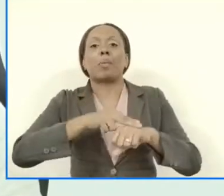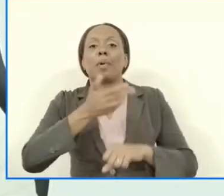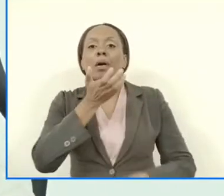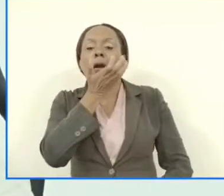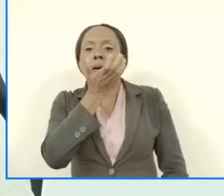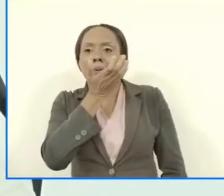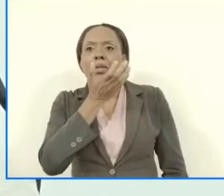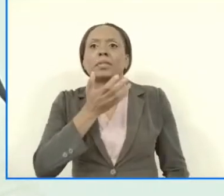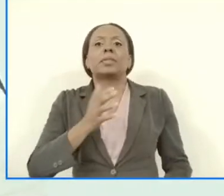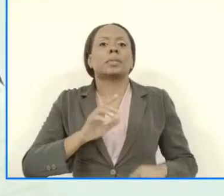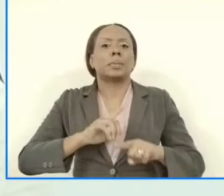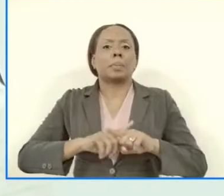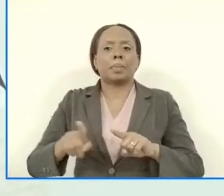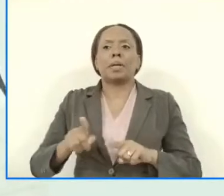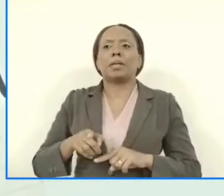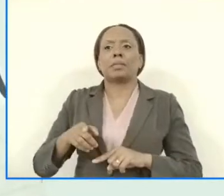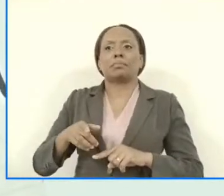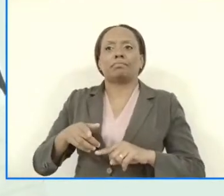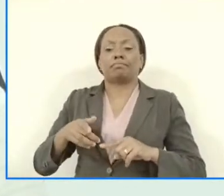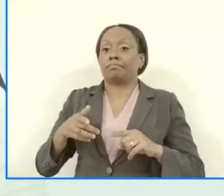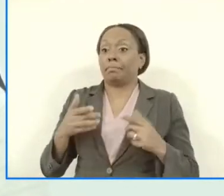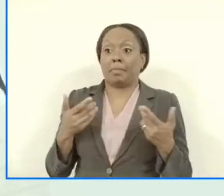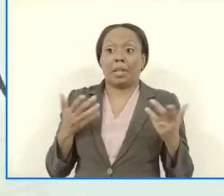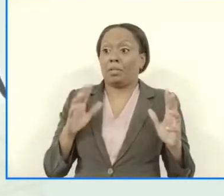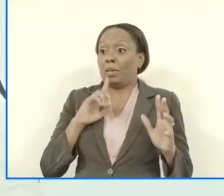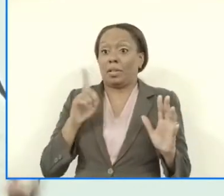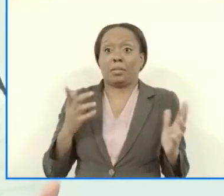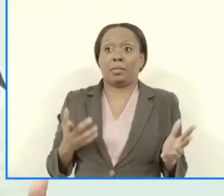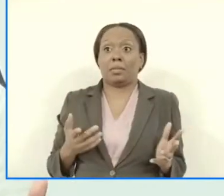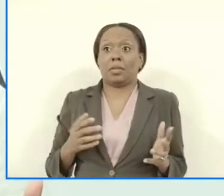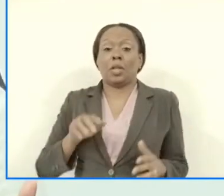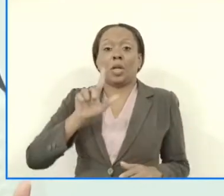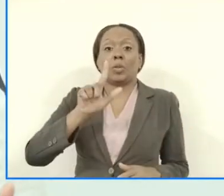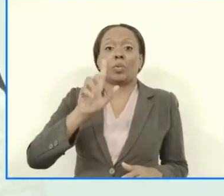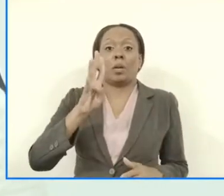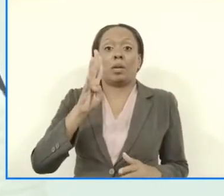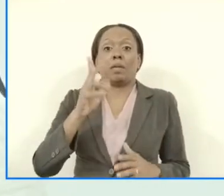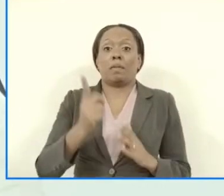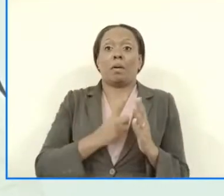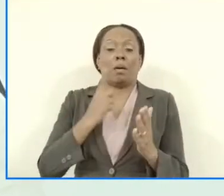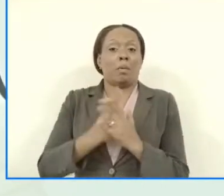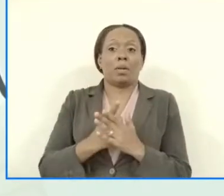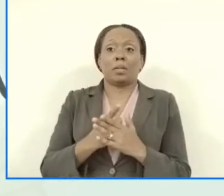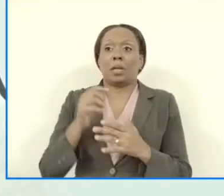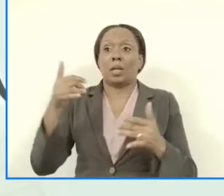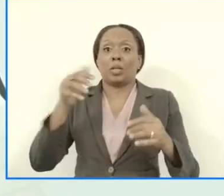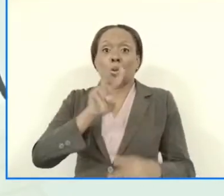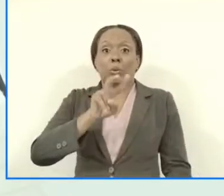At this stage, Minister, that's it. The hotlines are up. It's 24 hours as well.